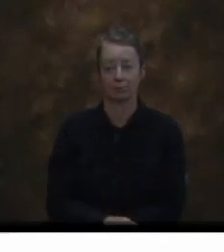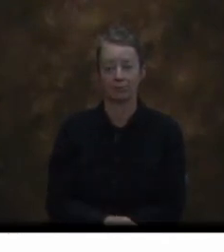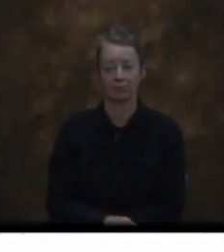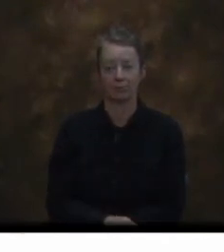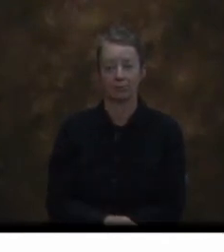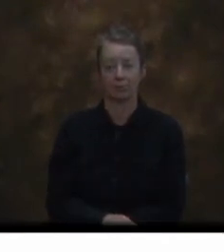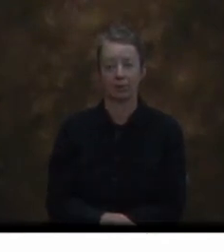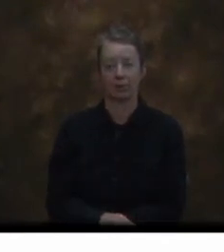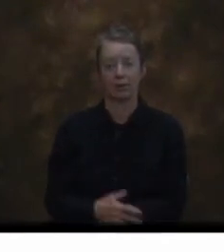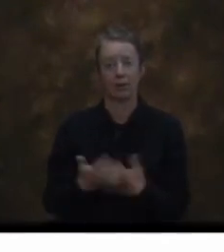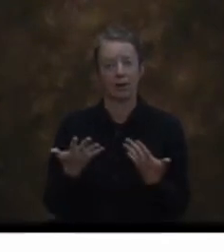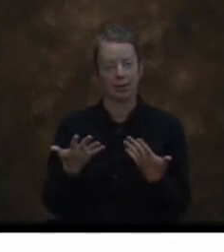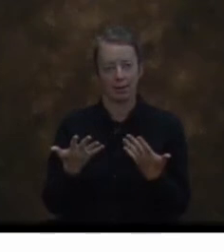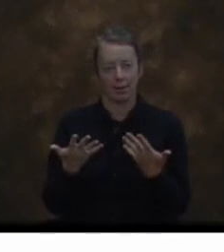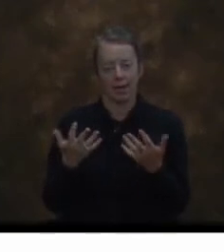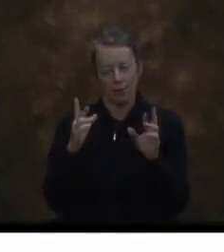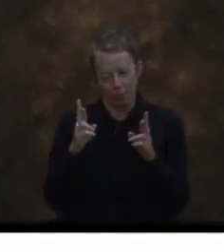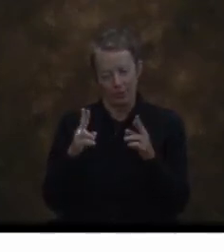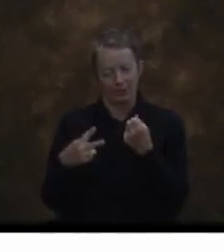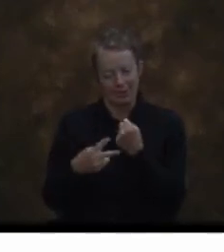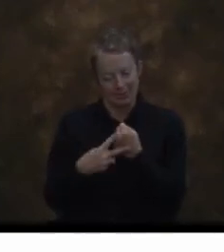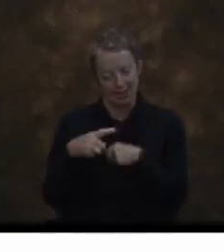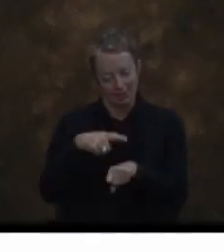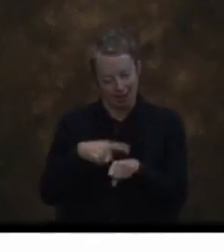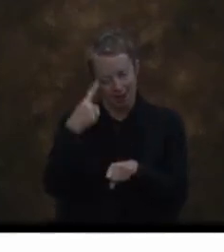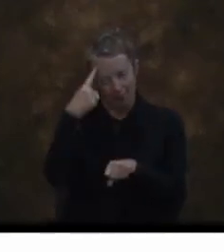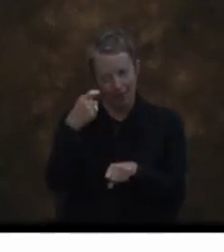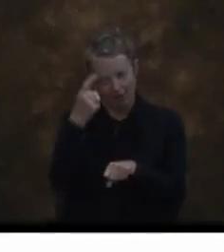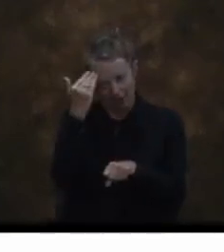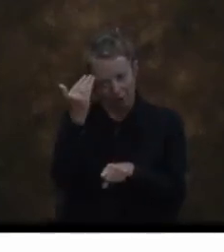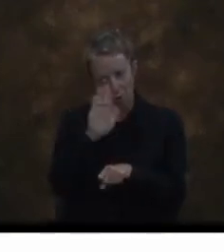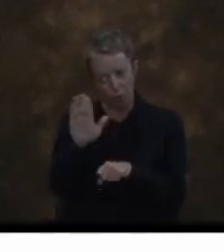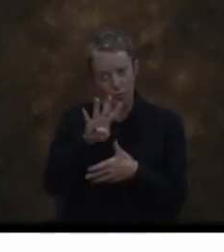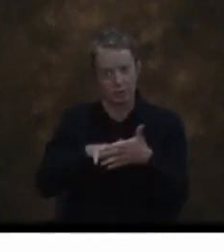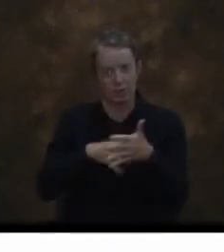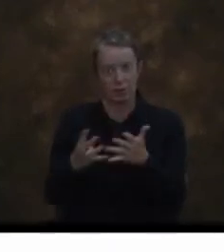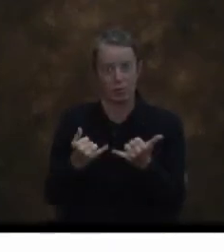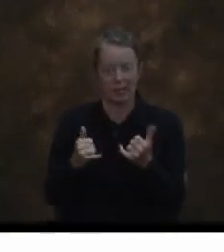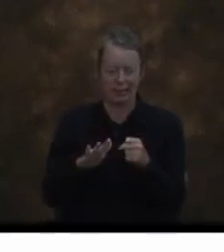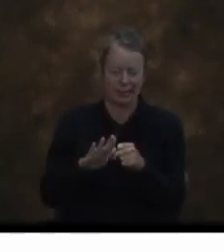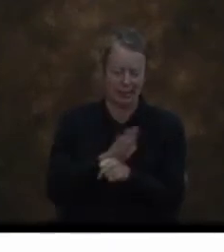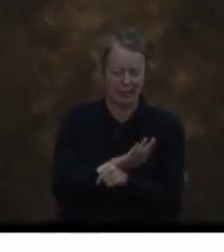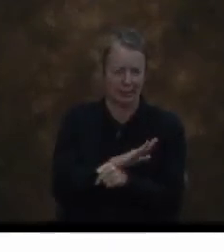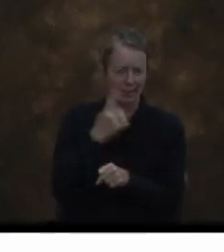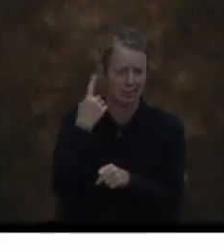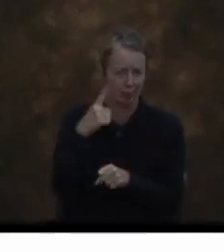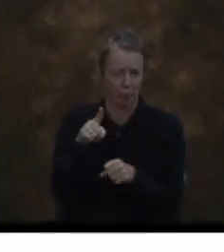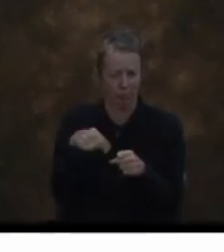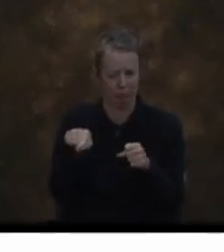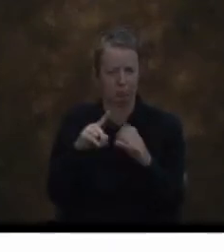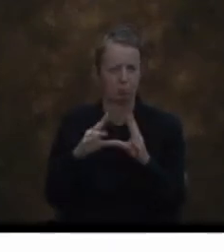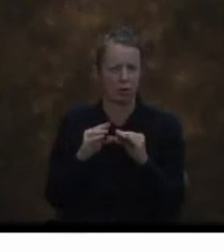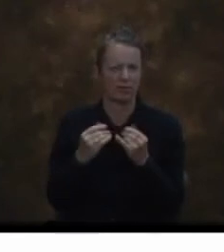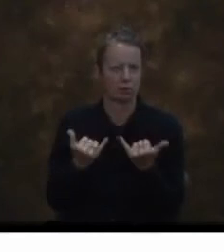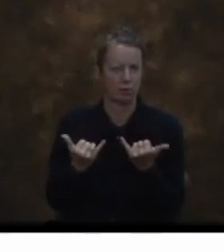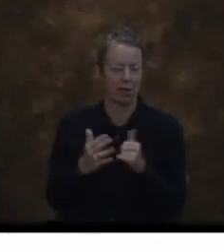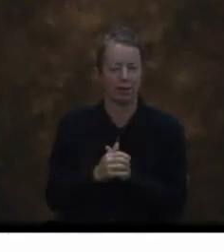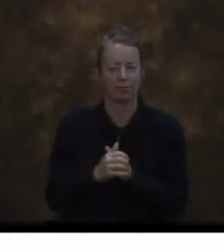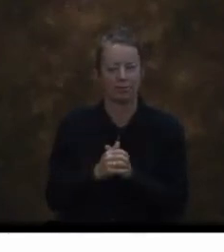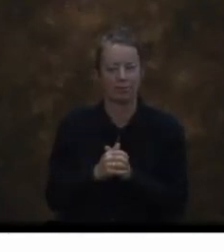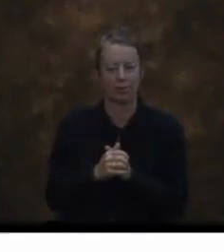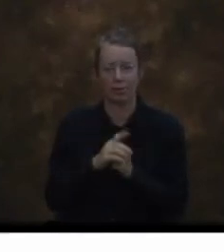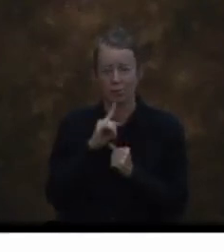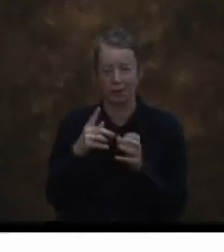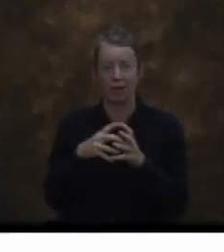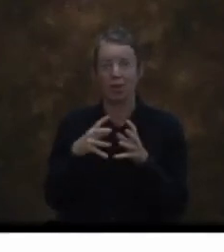And in the essence of time, because I do know you have a very full schedule for your briefing today, there are lots of things